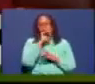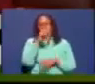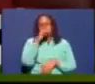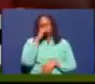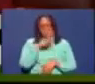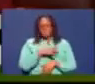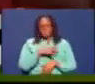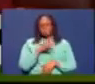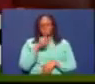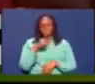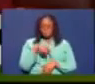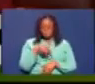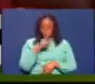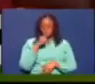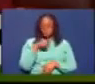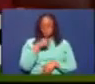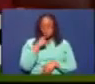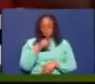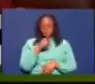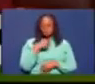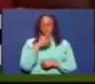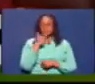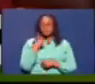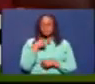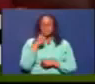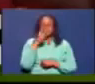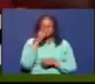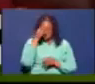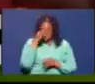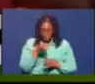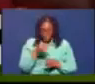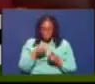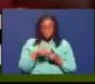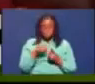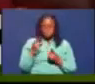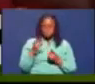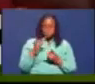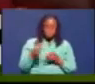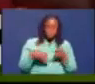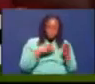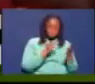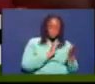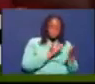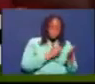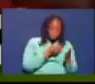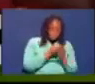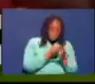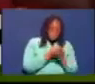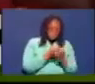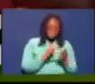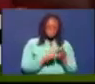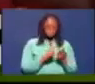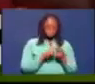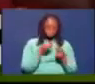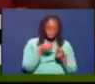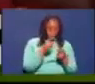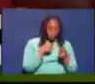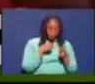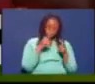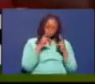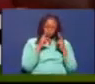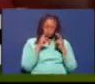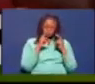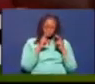it goes to the Committee of Finance. Two, they look into the reasons for the rise other than the taxes as we know